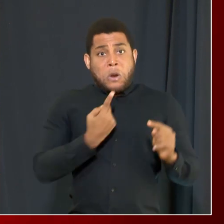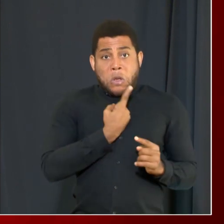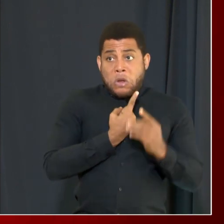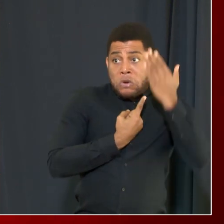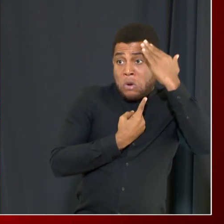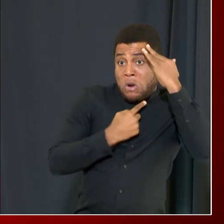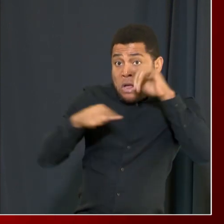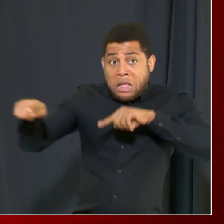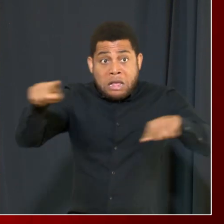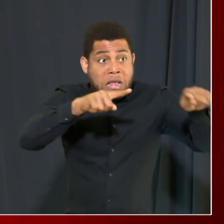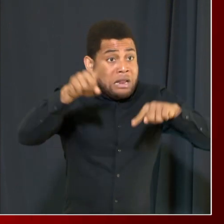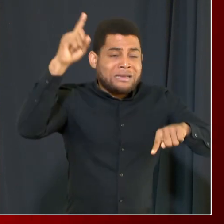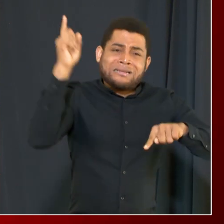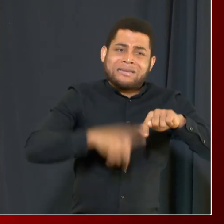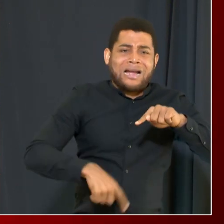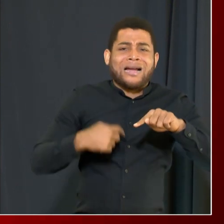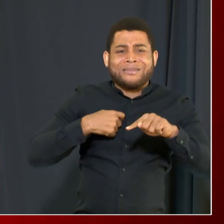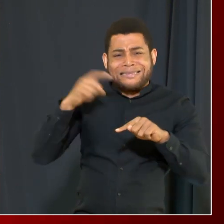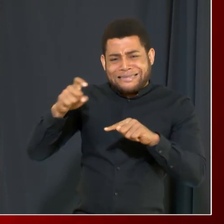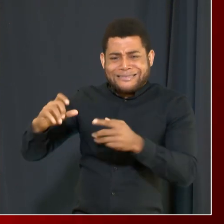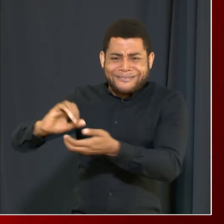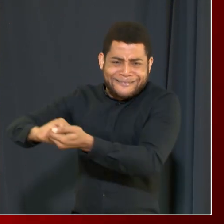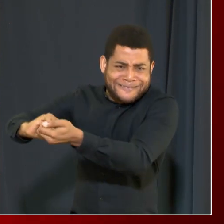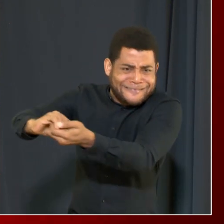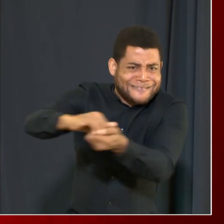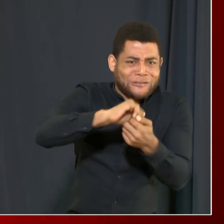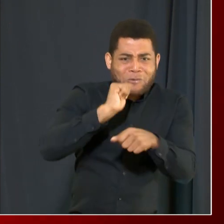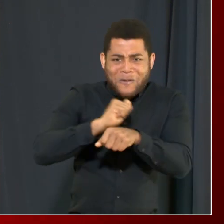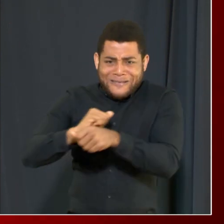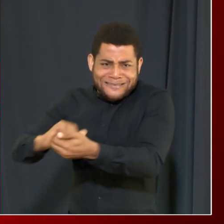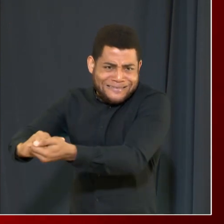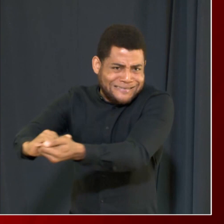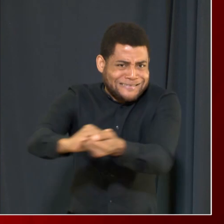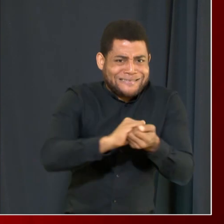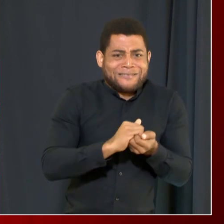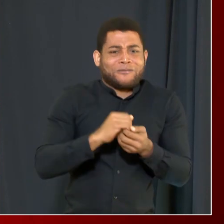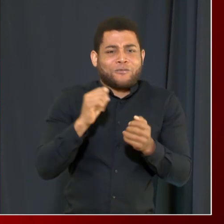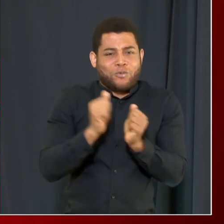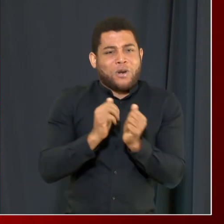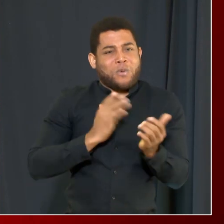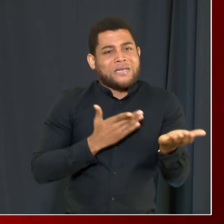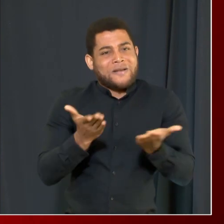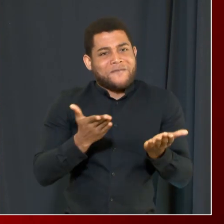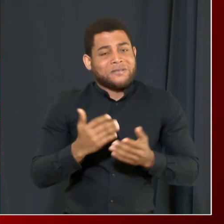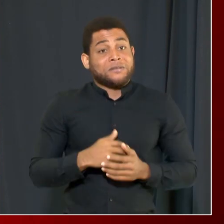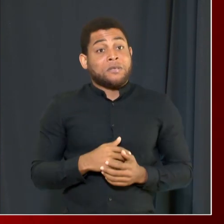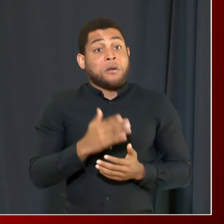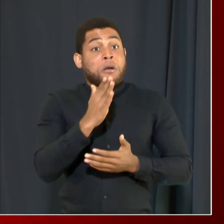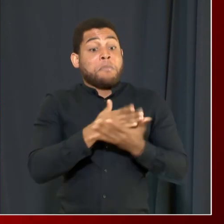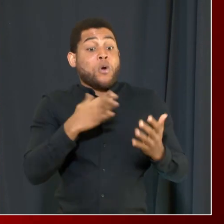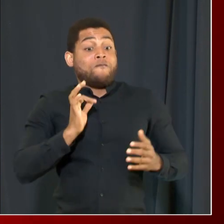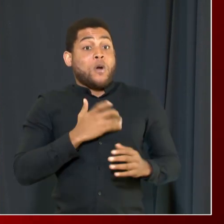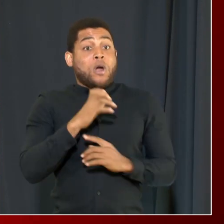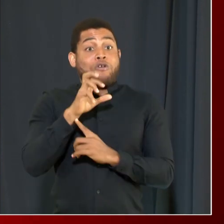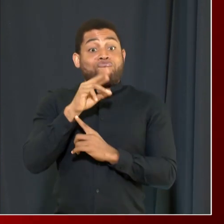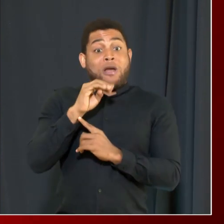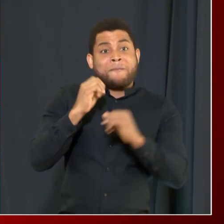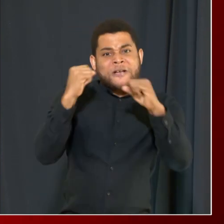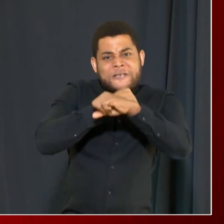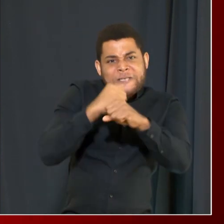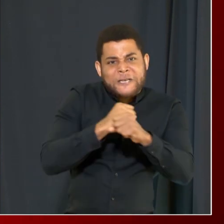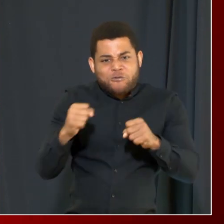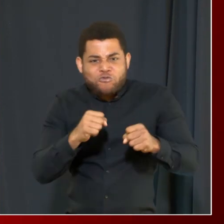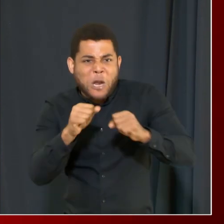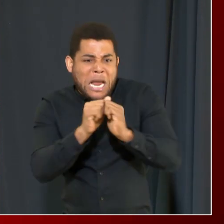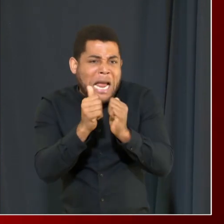strong partnership with the communities we serve. Part of our crime-fighting strategy is to safely remove illegal